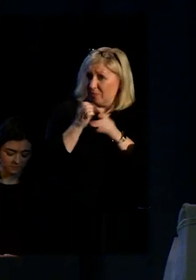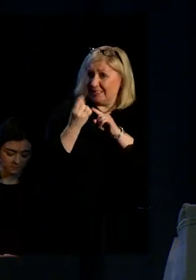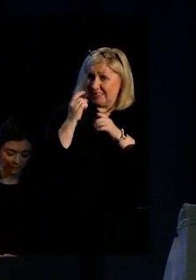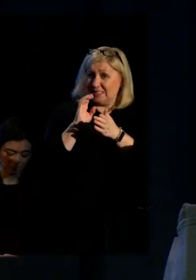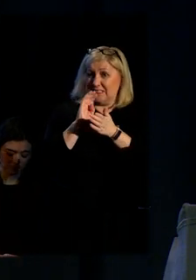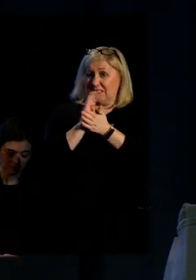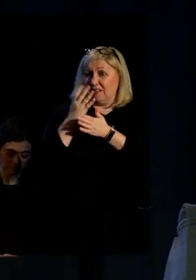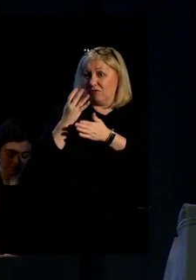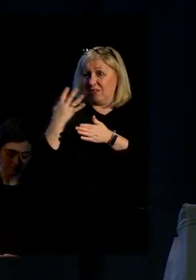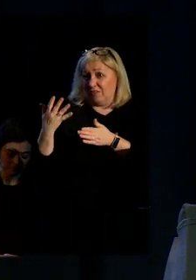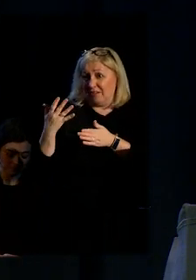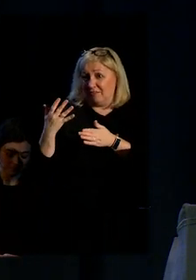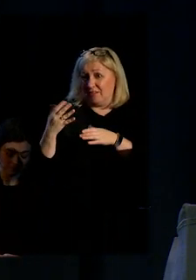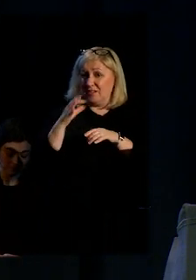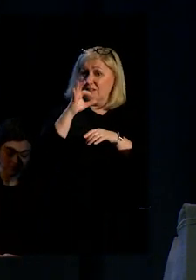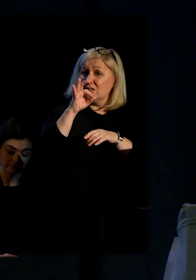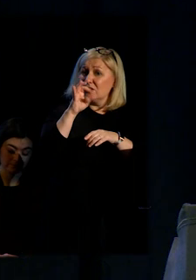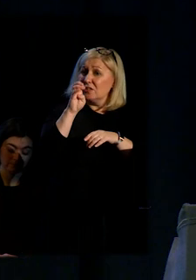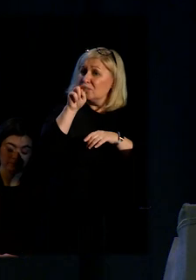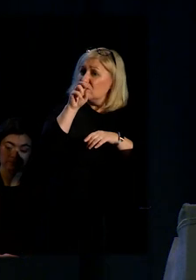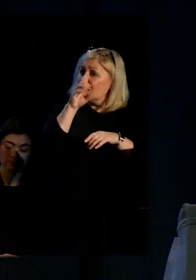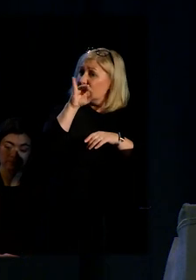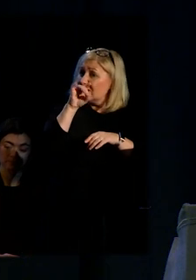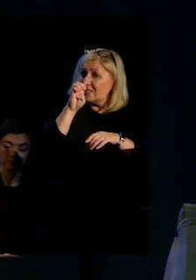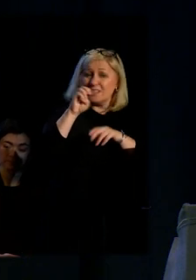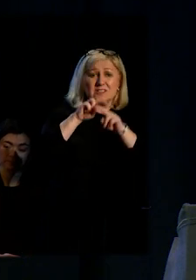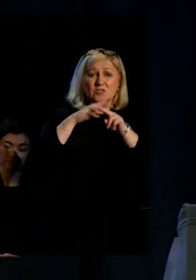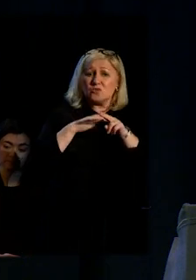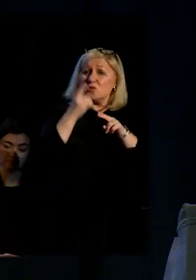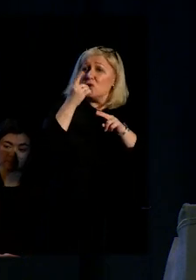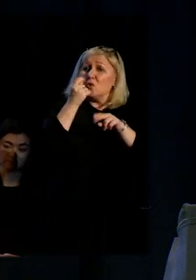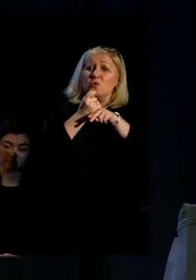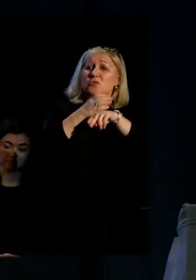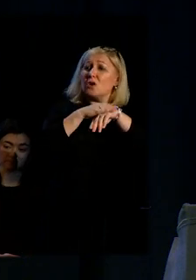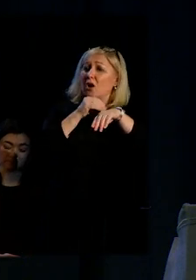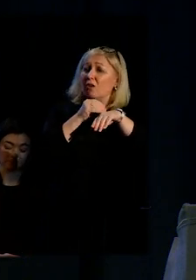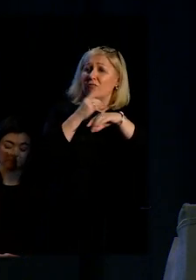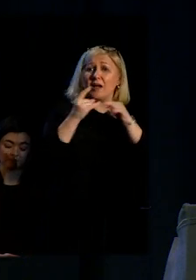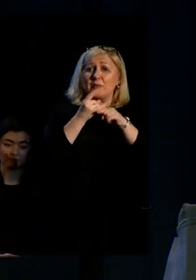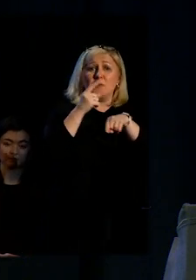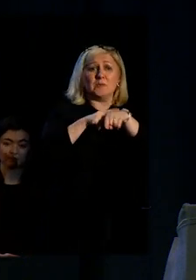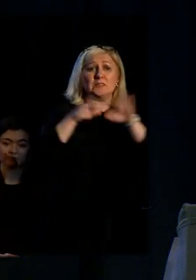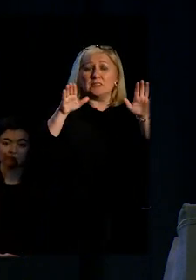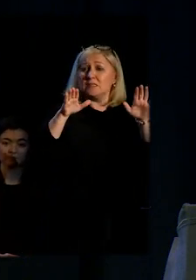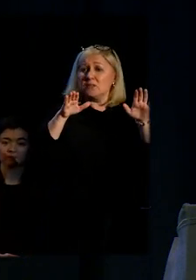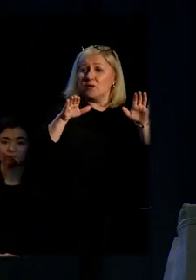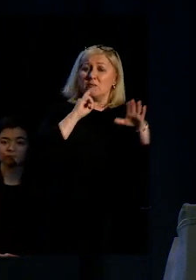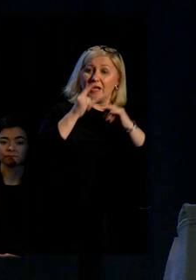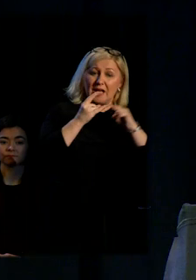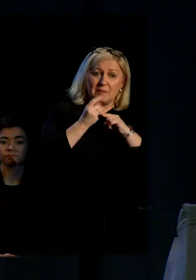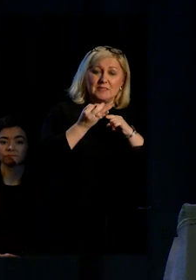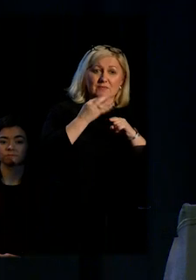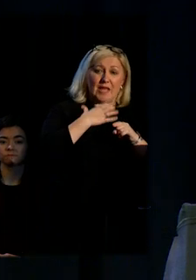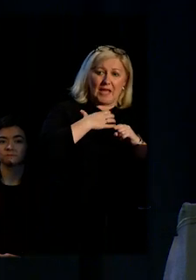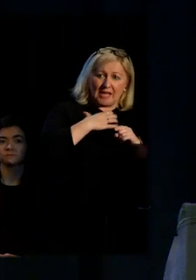1945. Genocide is not a single event in time, but a gradual process that begins when discrimination, racism,